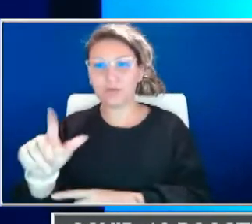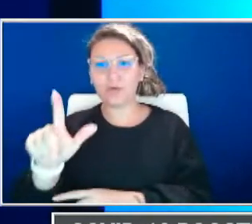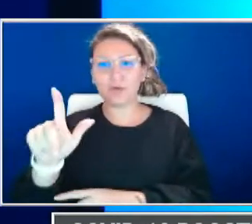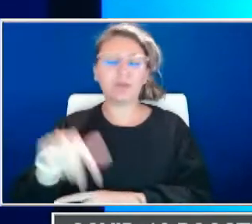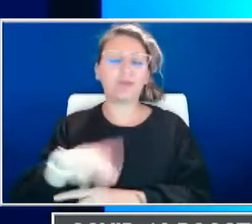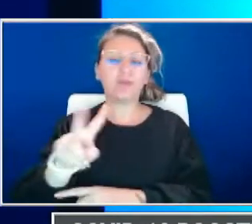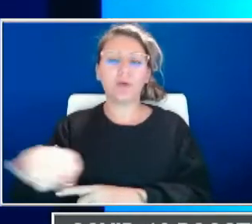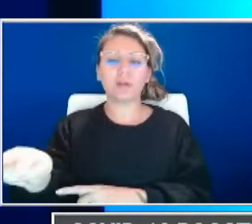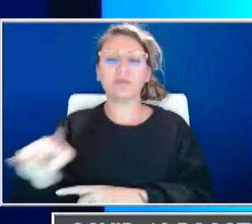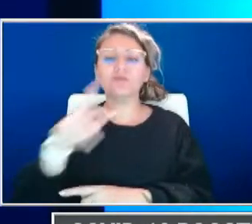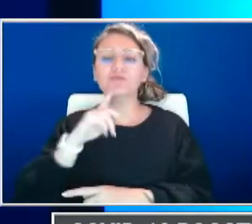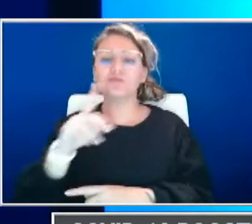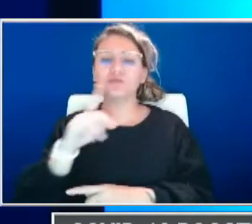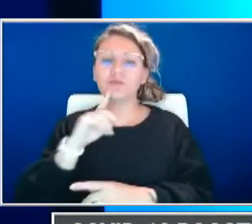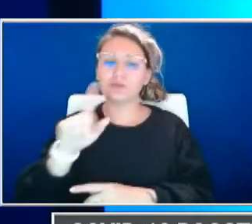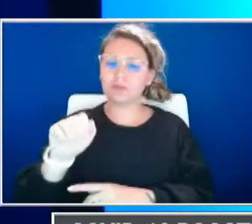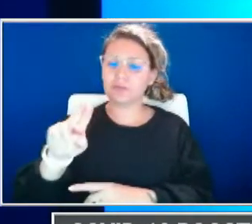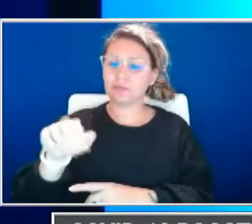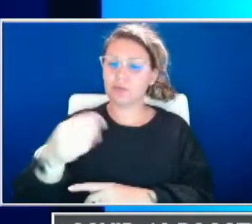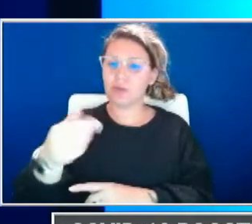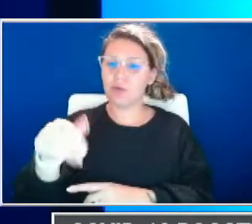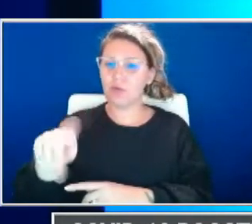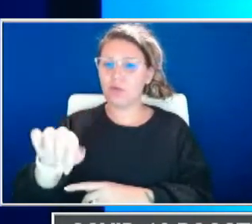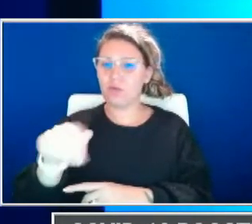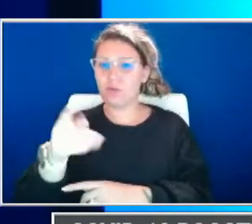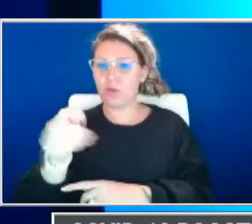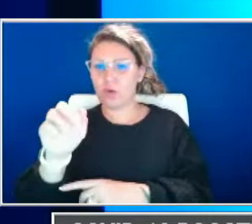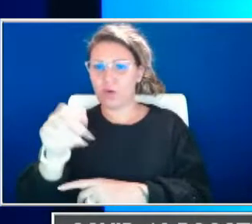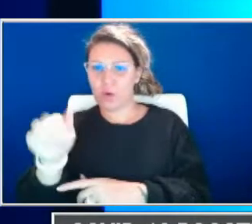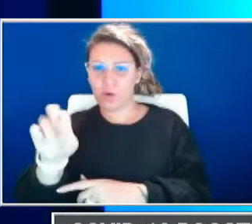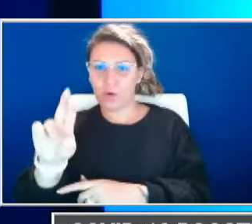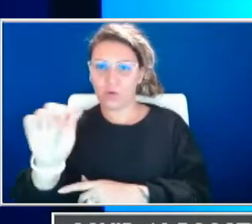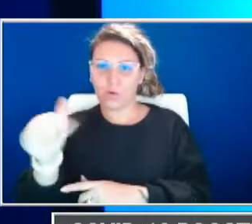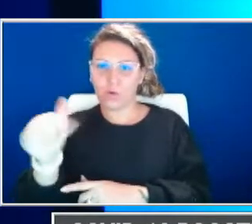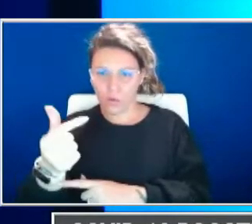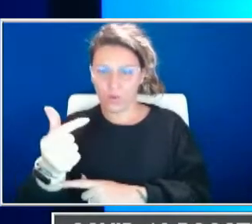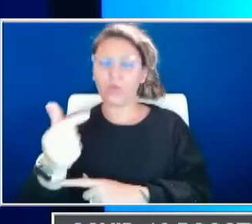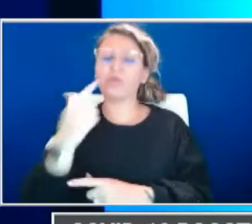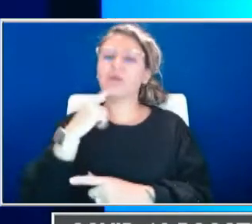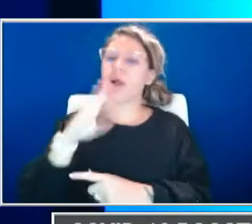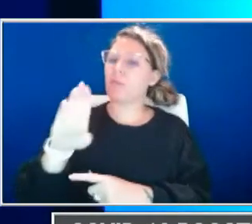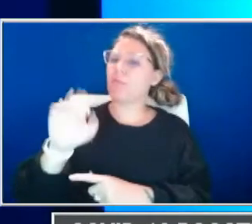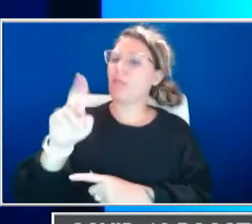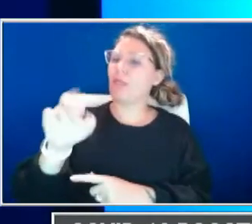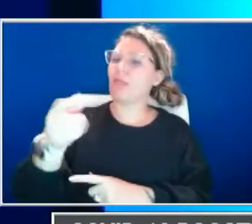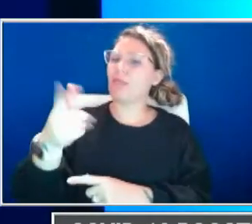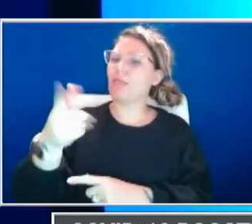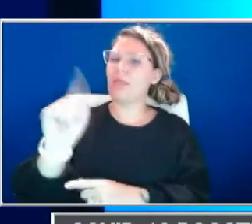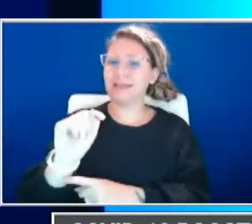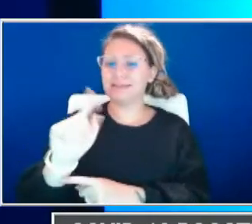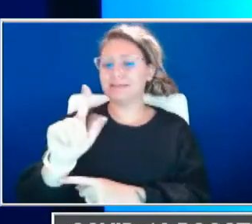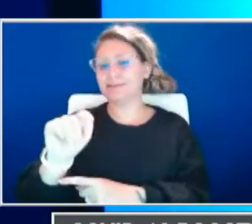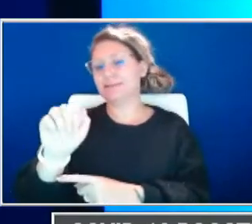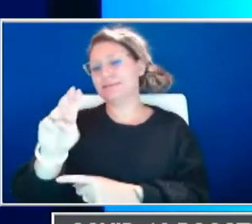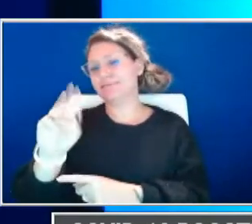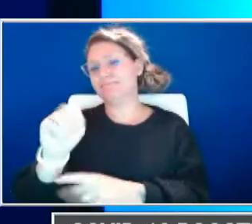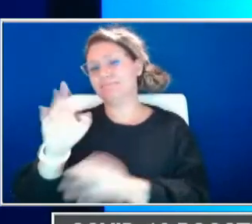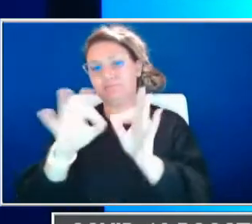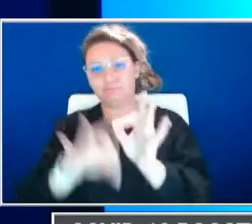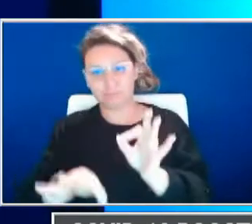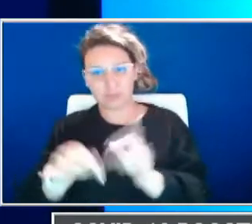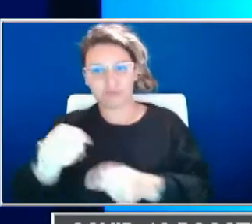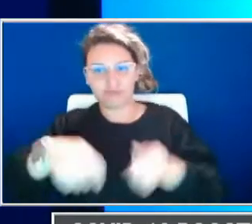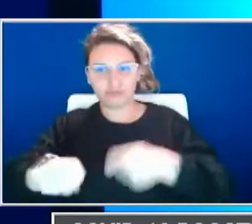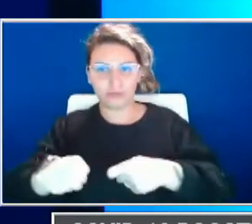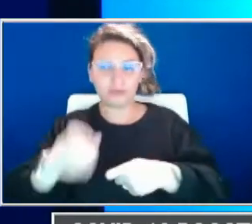bmtinfonet.org, more than 50,000 people, though, worldwide undergo a blood stem cell transplant each year. Non-Hodgkin's lymphoma is different,